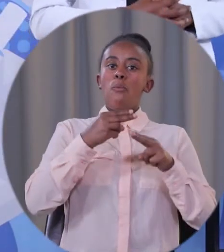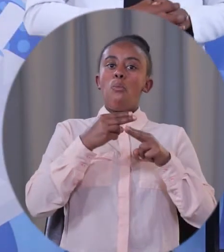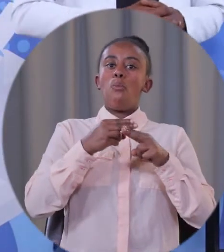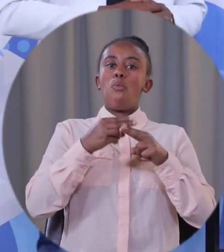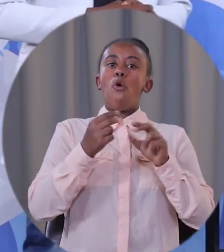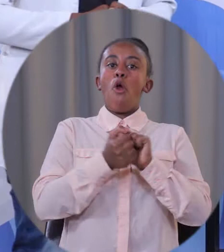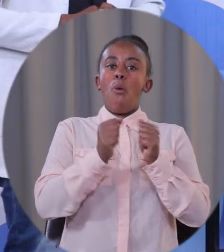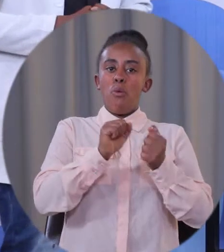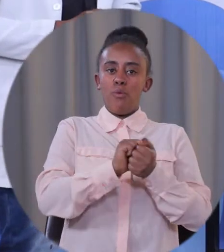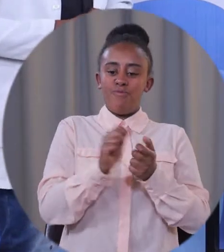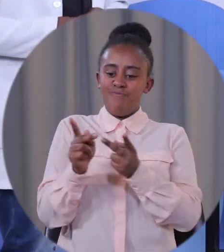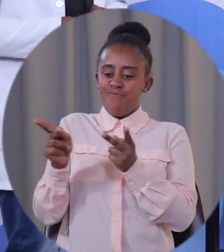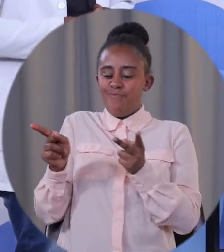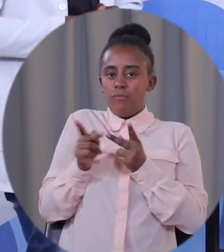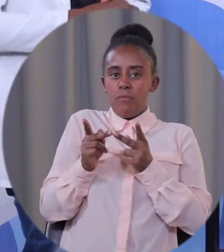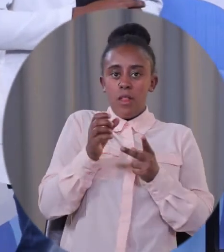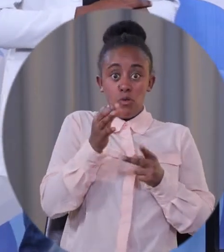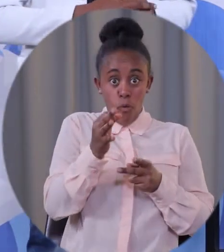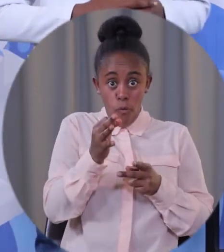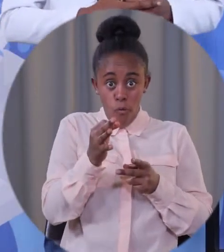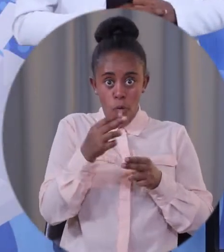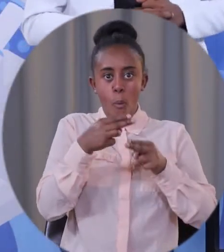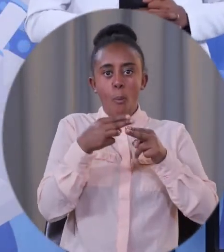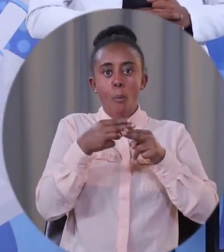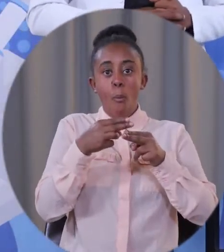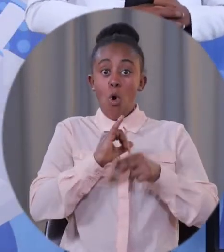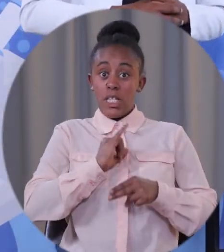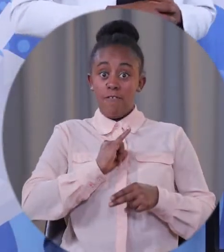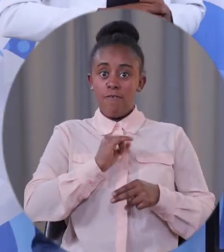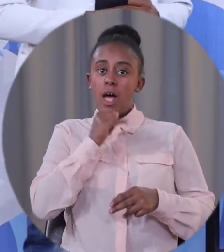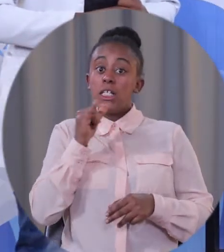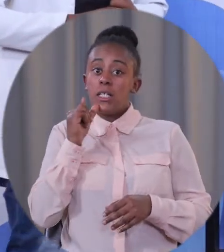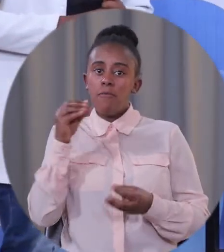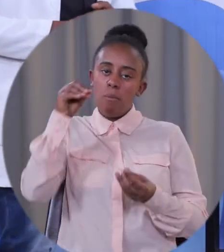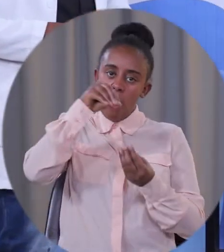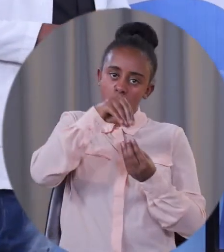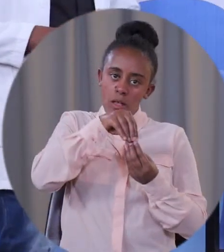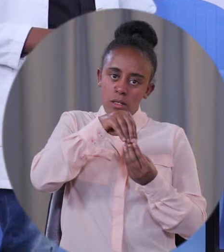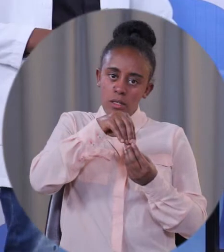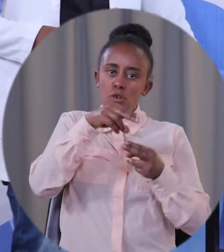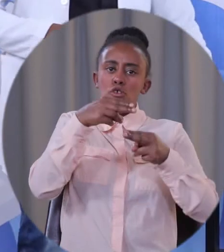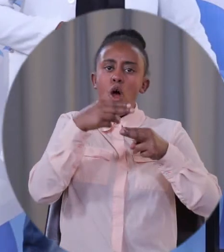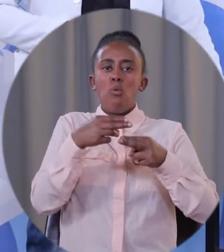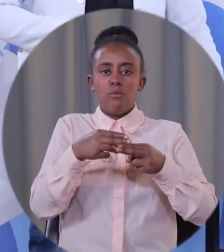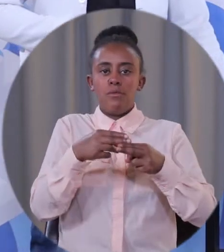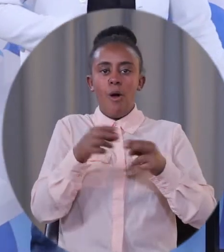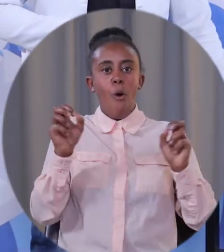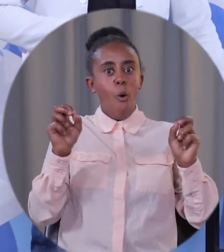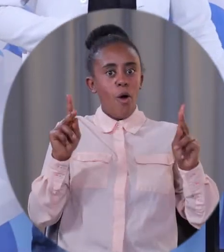can replace the place of possessive adjective plus noun. Okay,